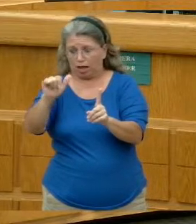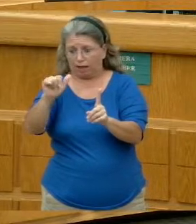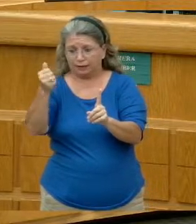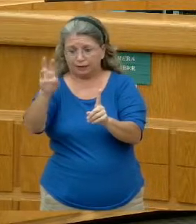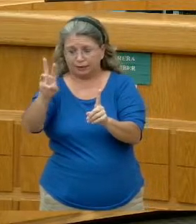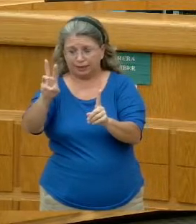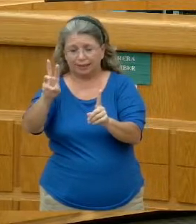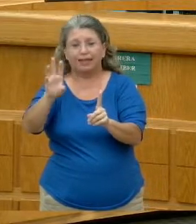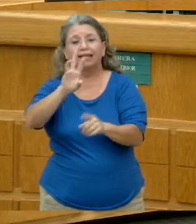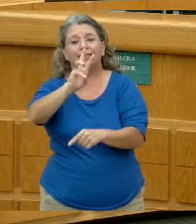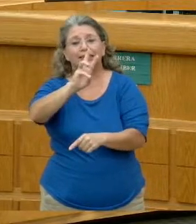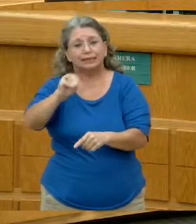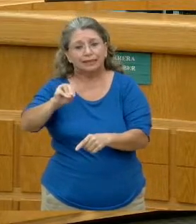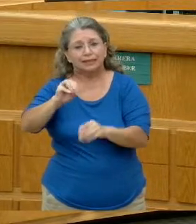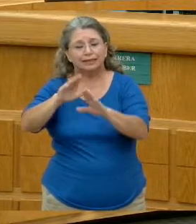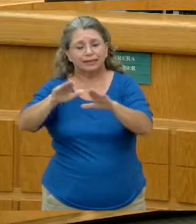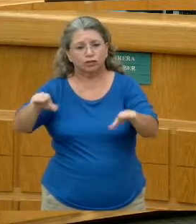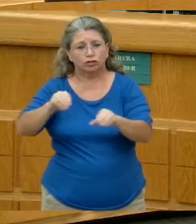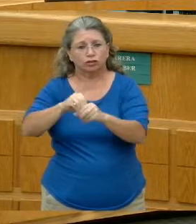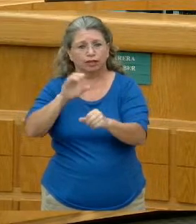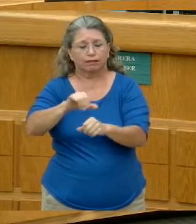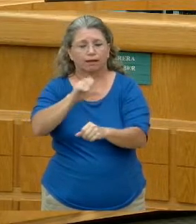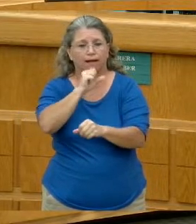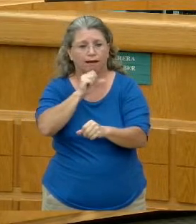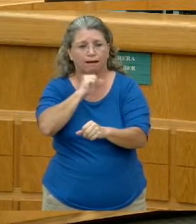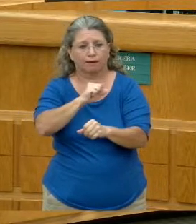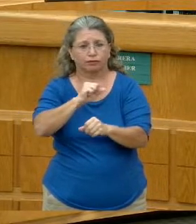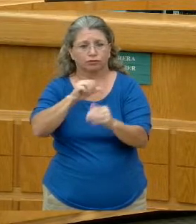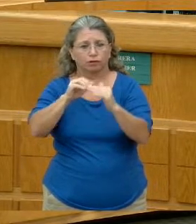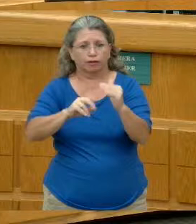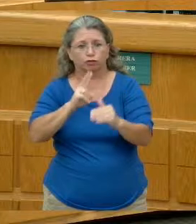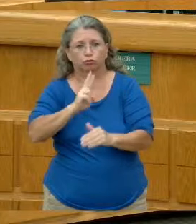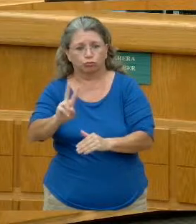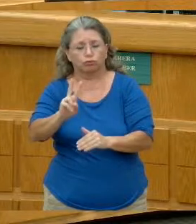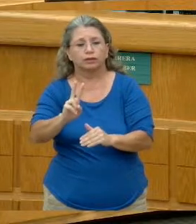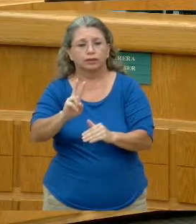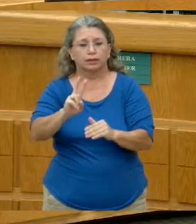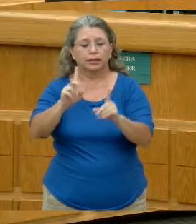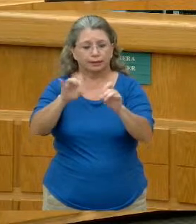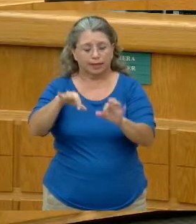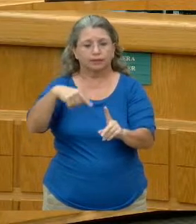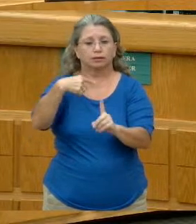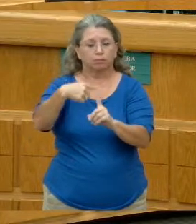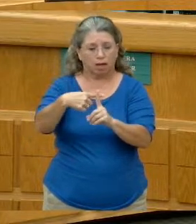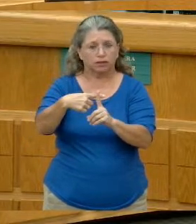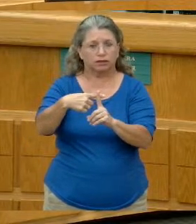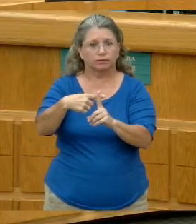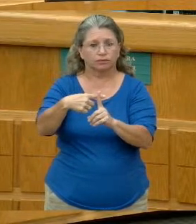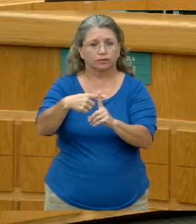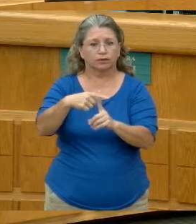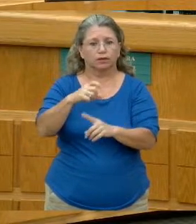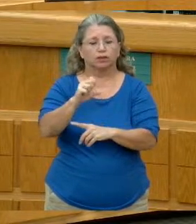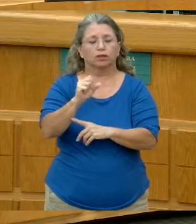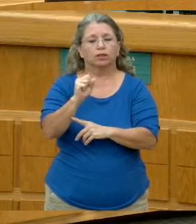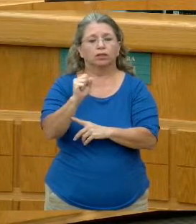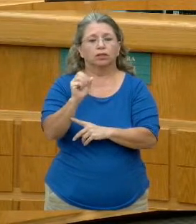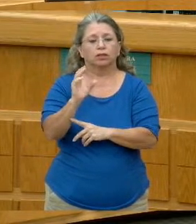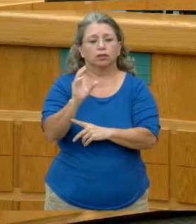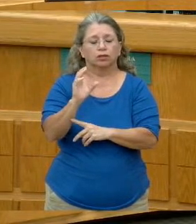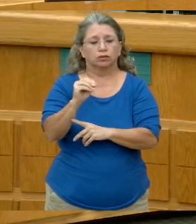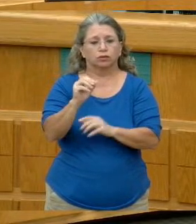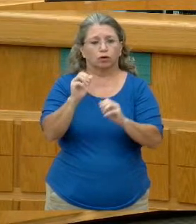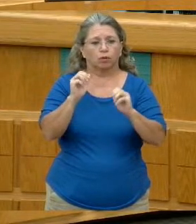children in that age range test positive. And so being able to sort through that data is